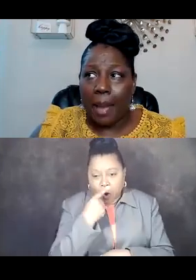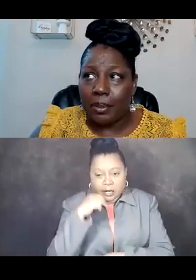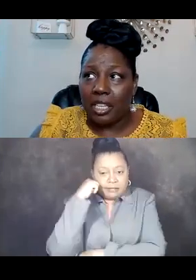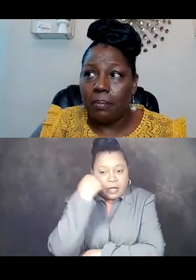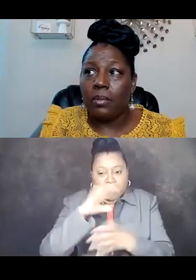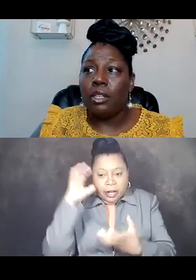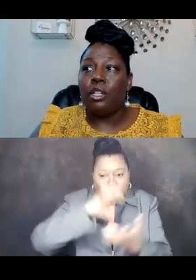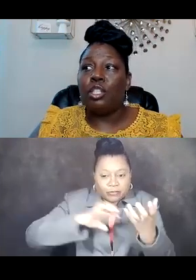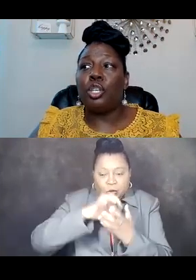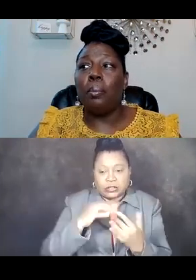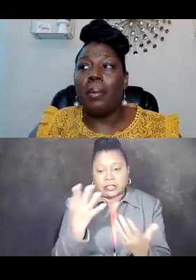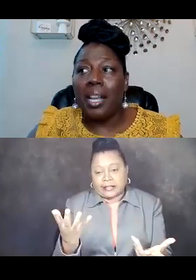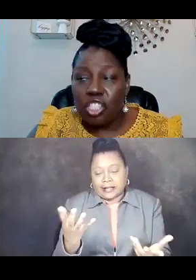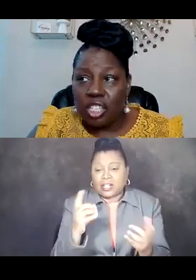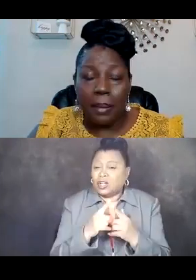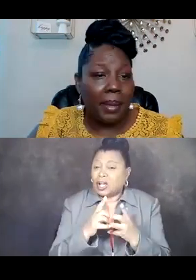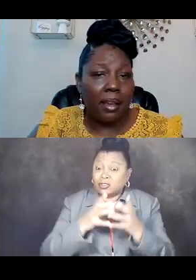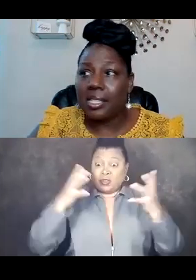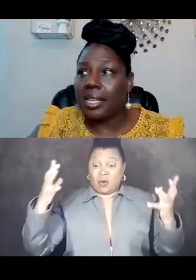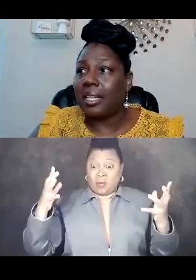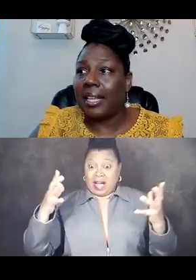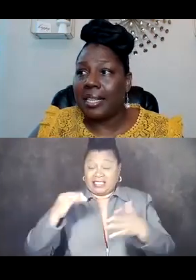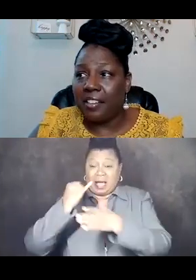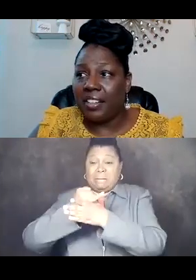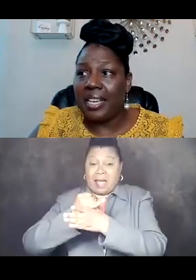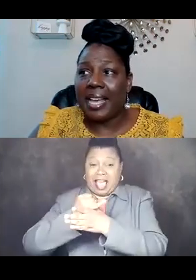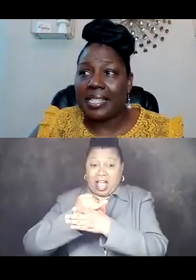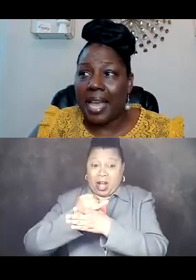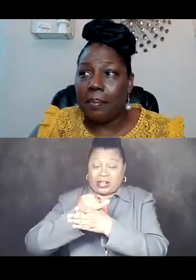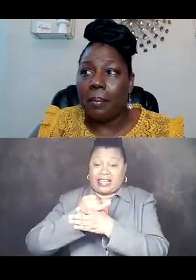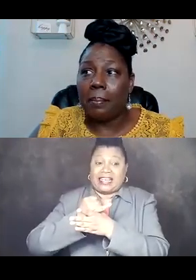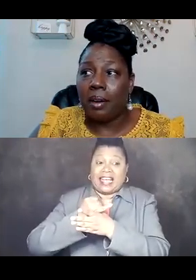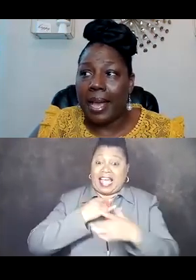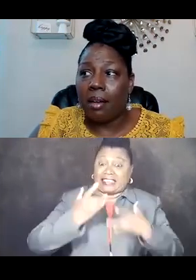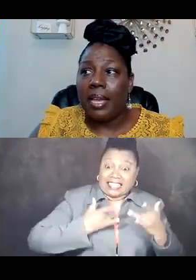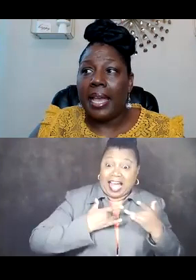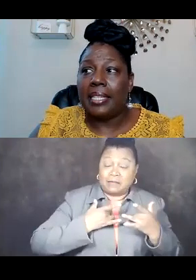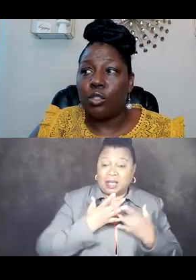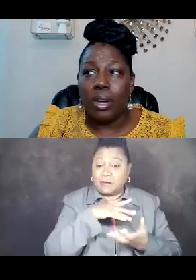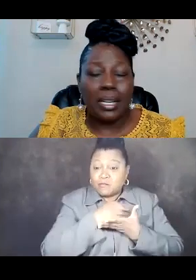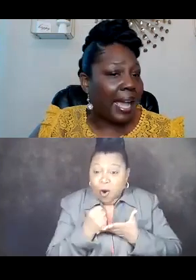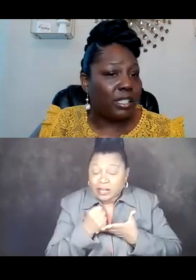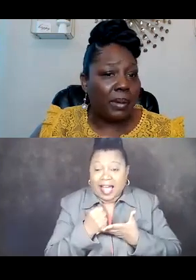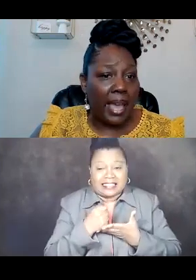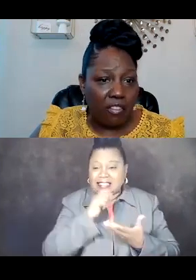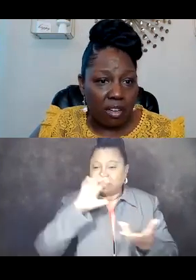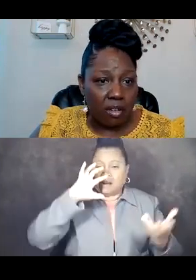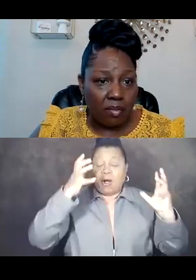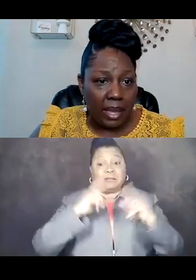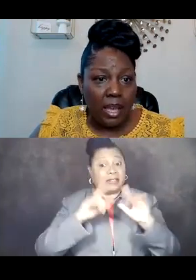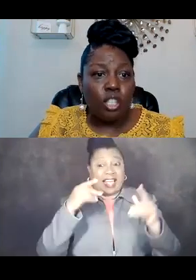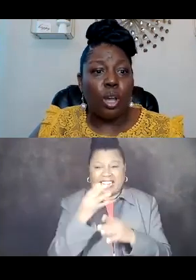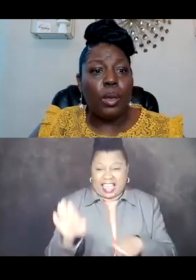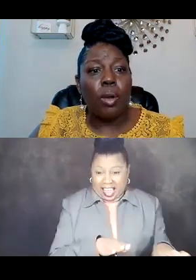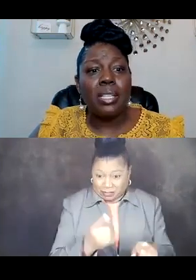and apathy. Too much impairs selectivity, excitement, burnout, and disorganized behavior,